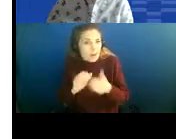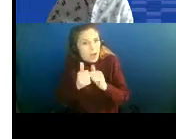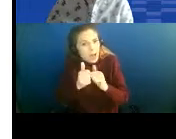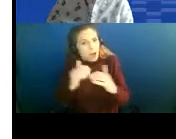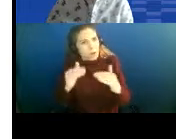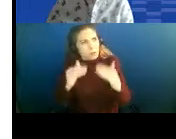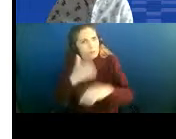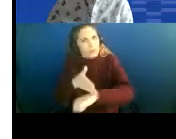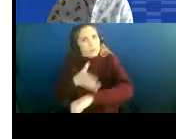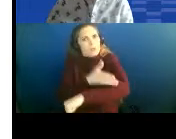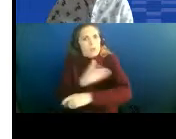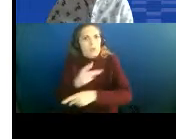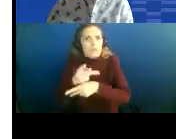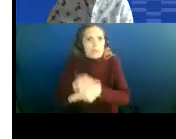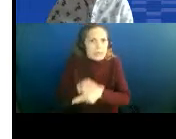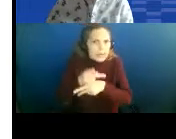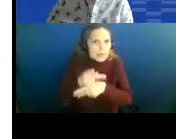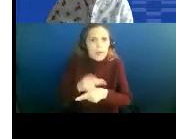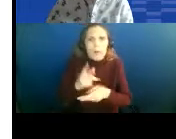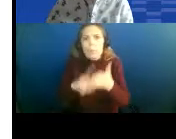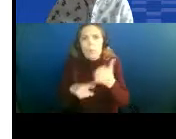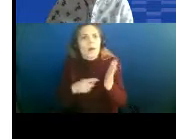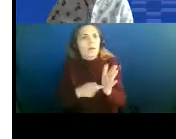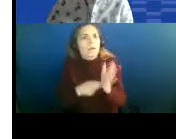as well.